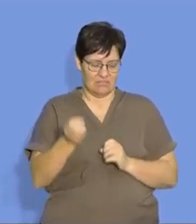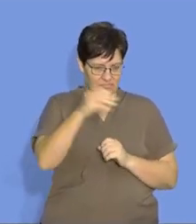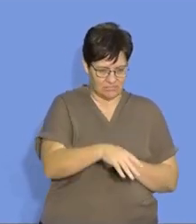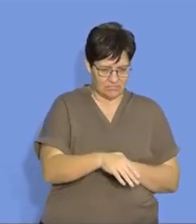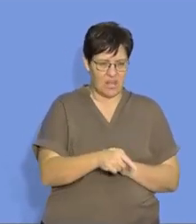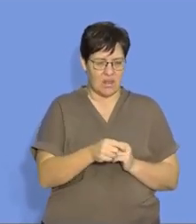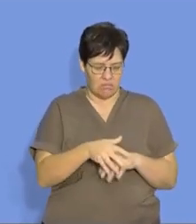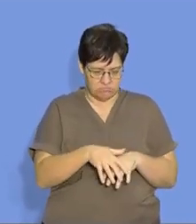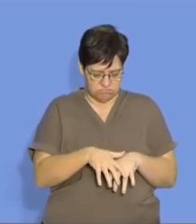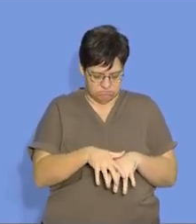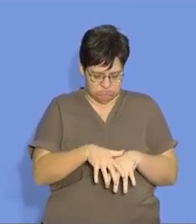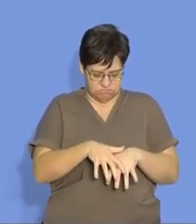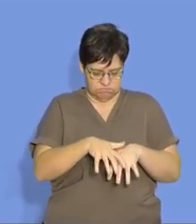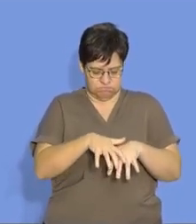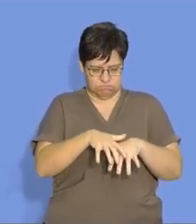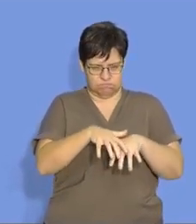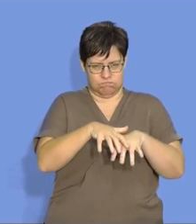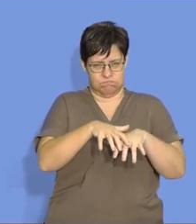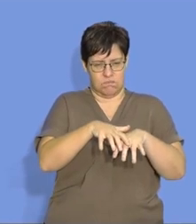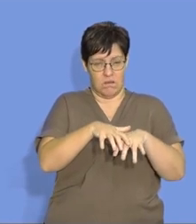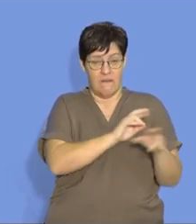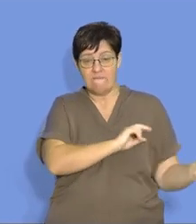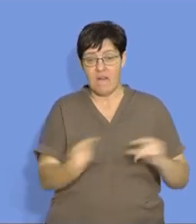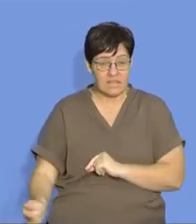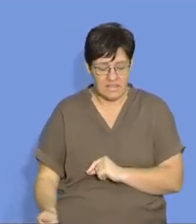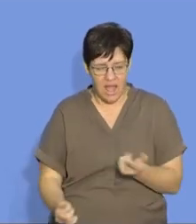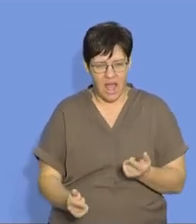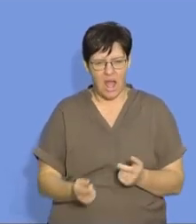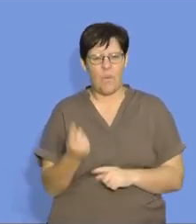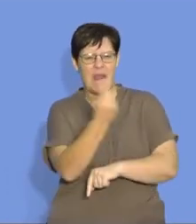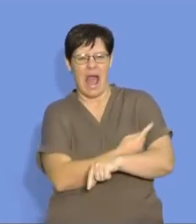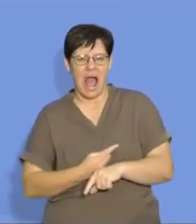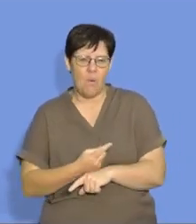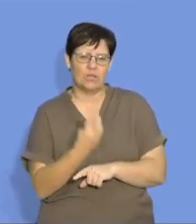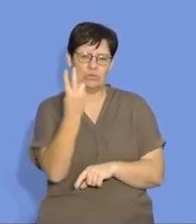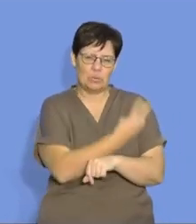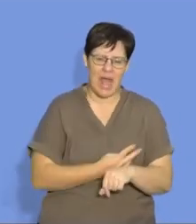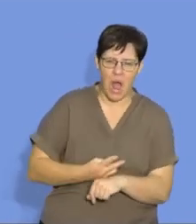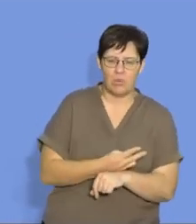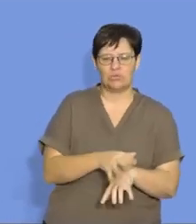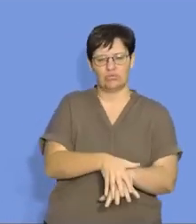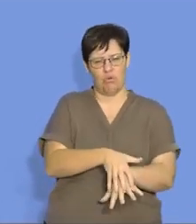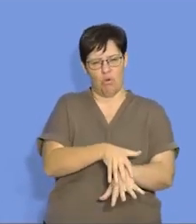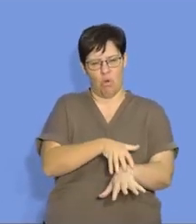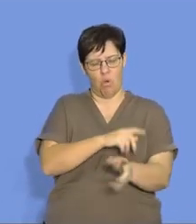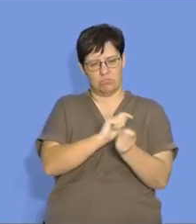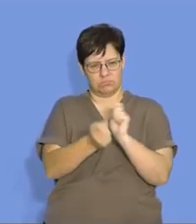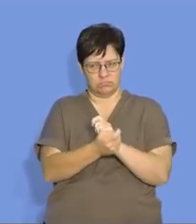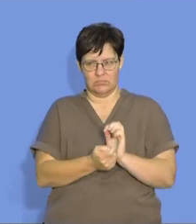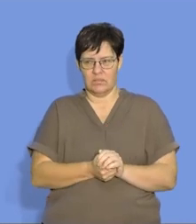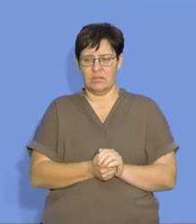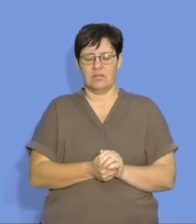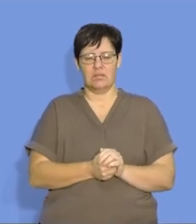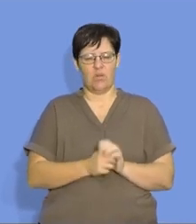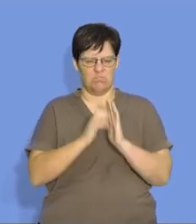get the bread ready, but it's not ready immediately. It will take an hour to 2 hours. If you look at